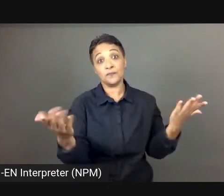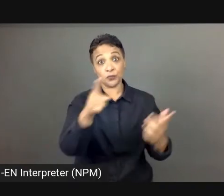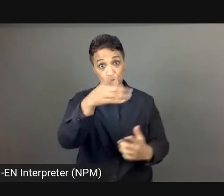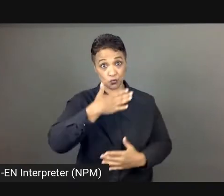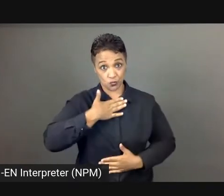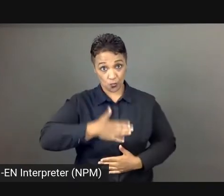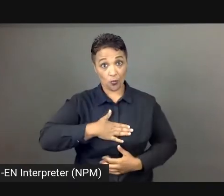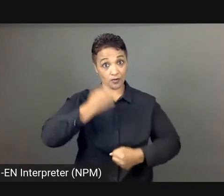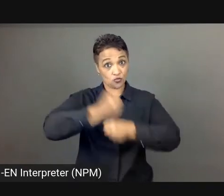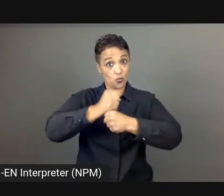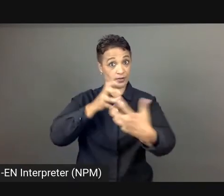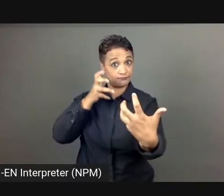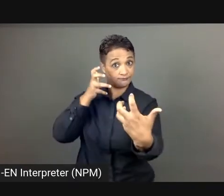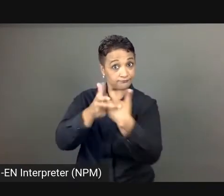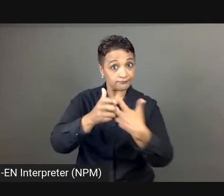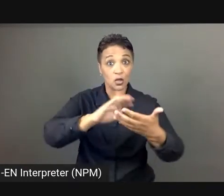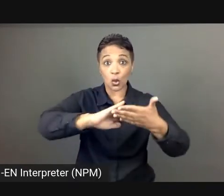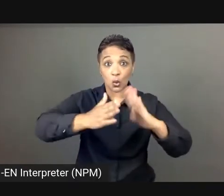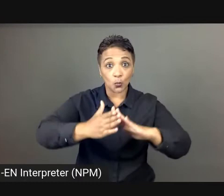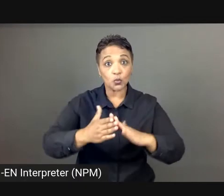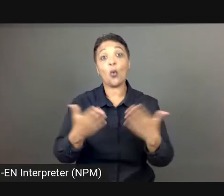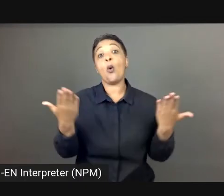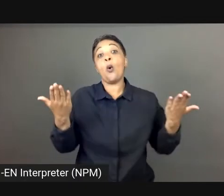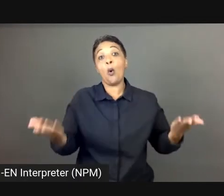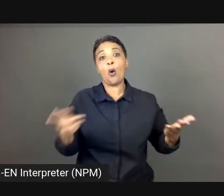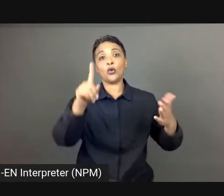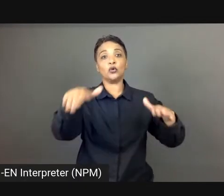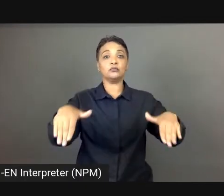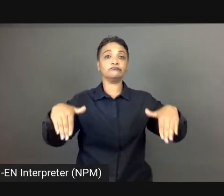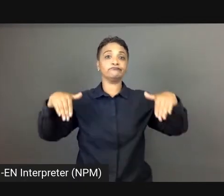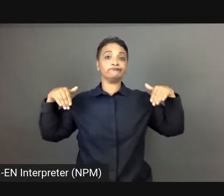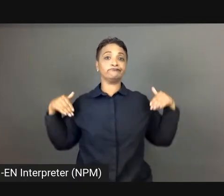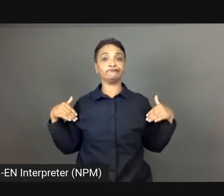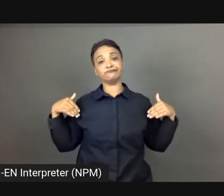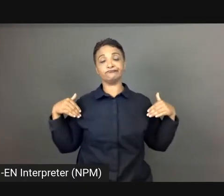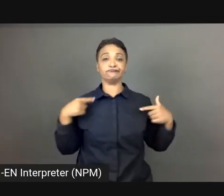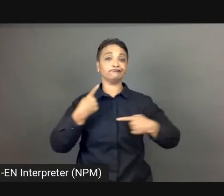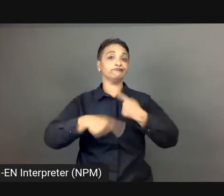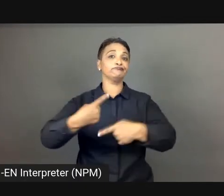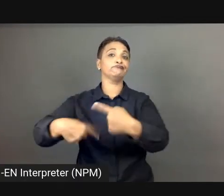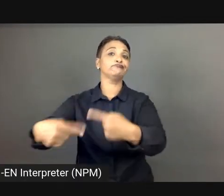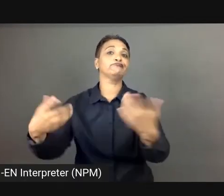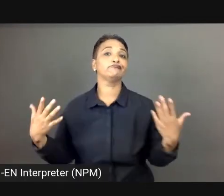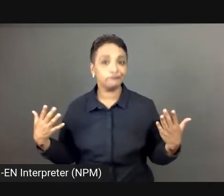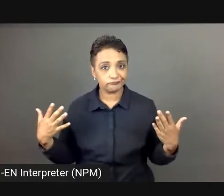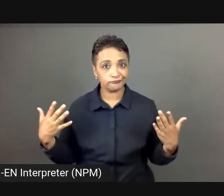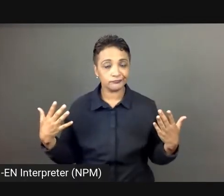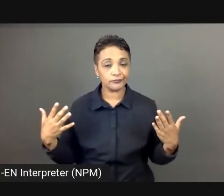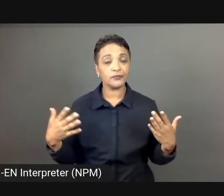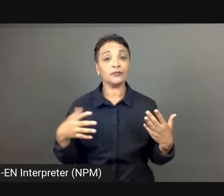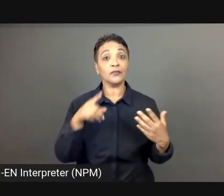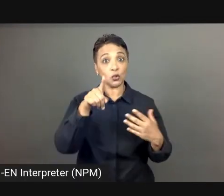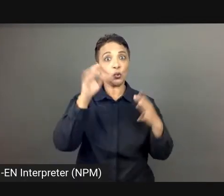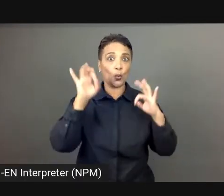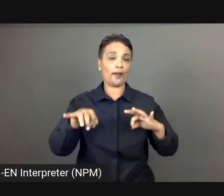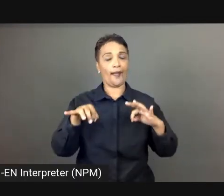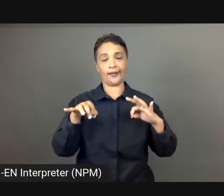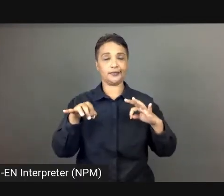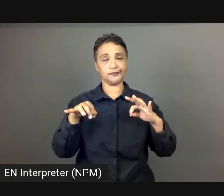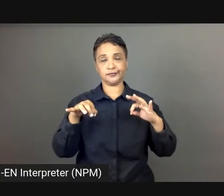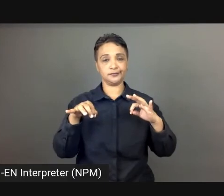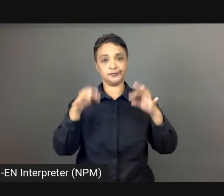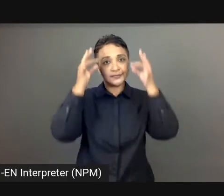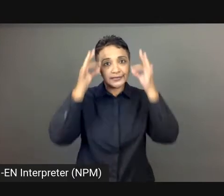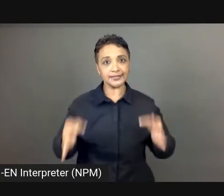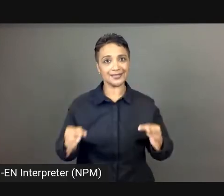work, or you want to go through the motions, and what's it going to be. And so just immensely grateful for that